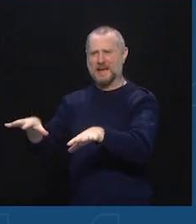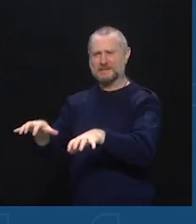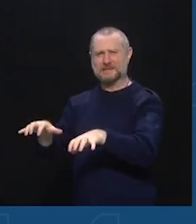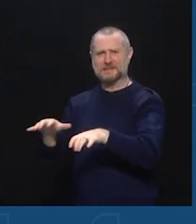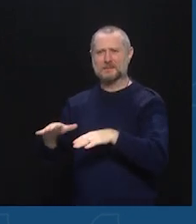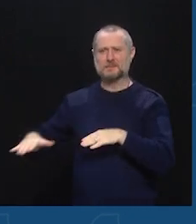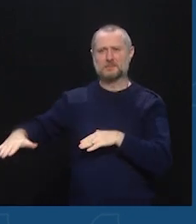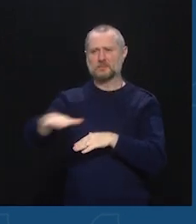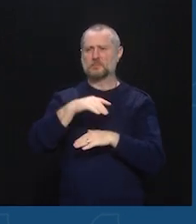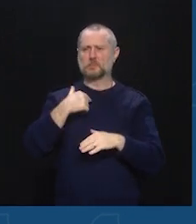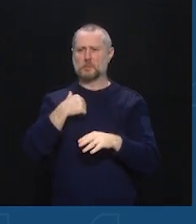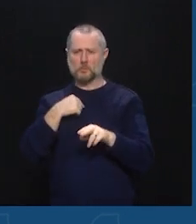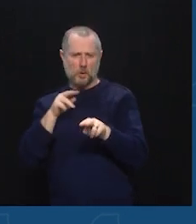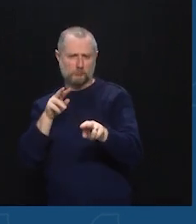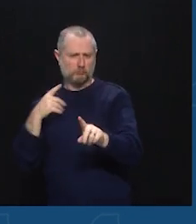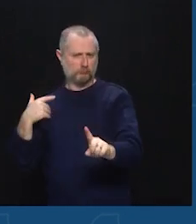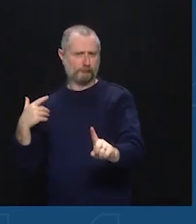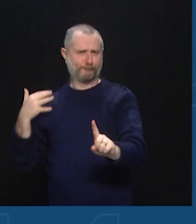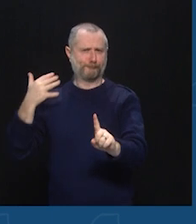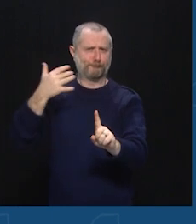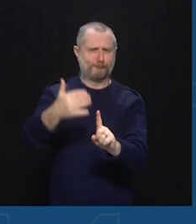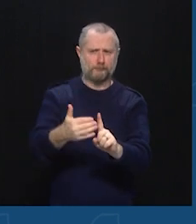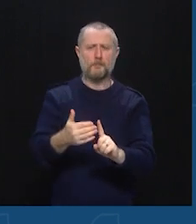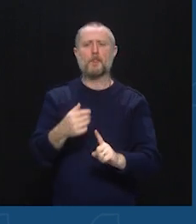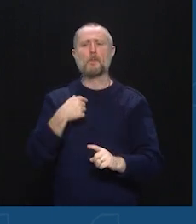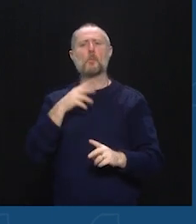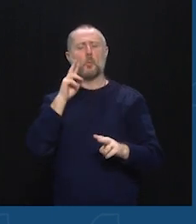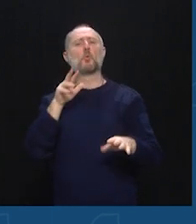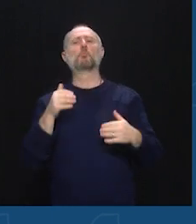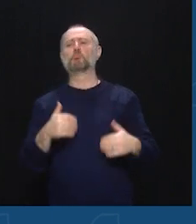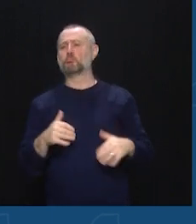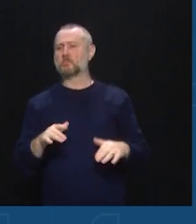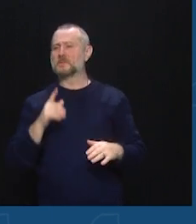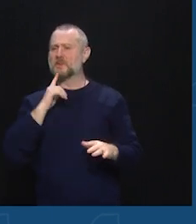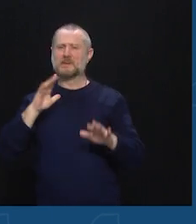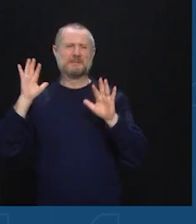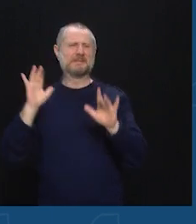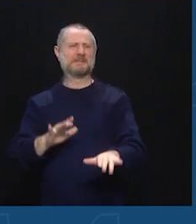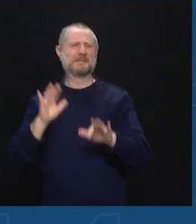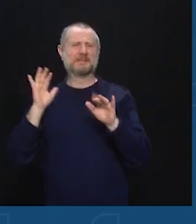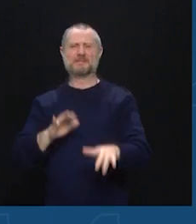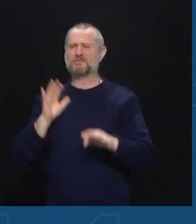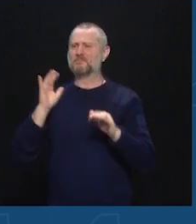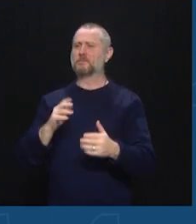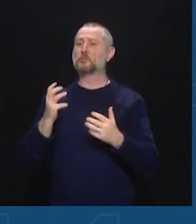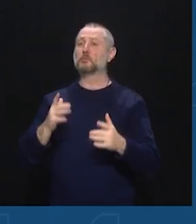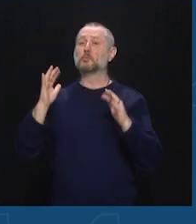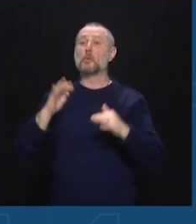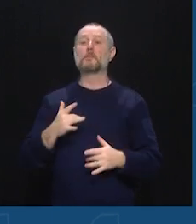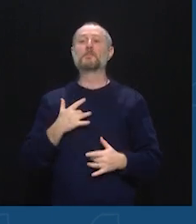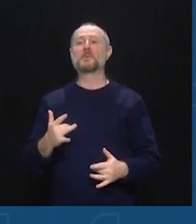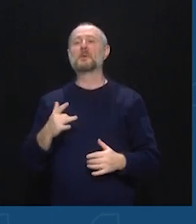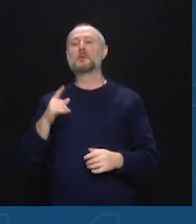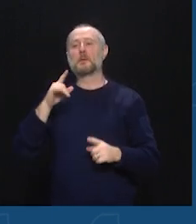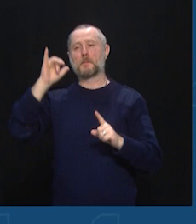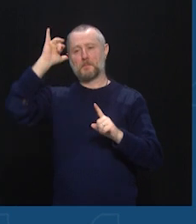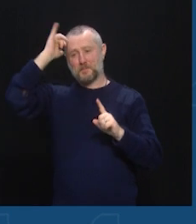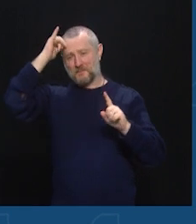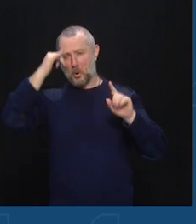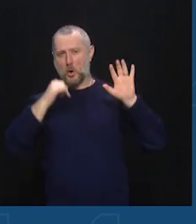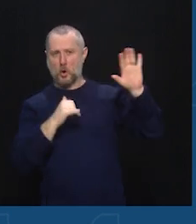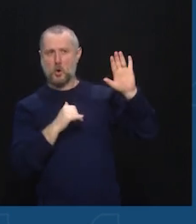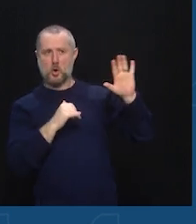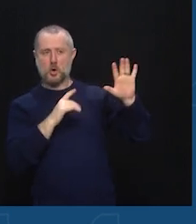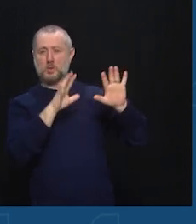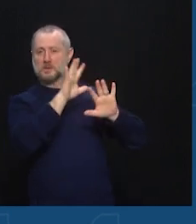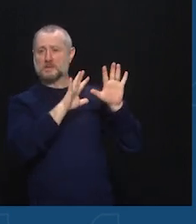very beginning, and we saw that this would be a major snow event, and the snow has been concentrated in areas like Buffalo, where we literally had to send in